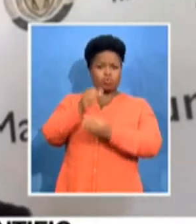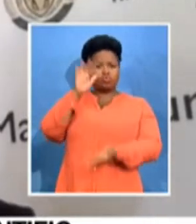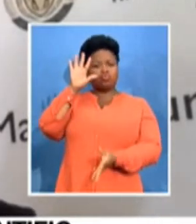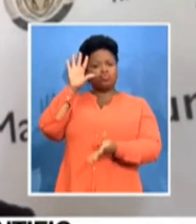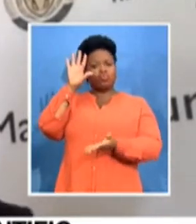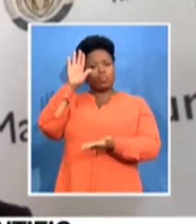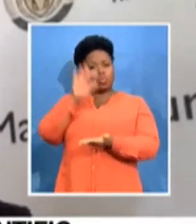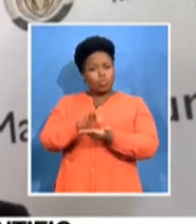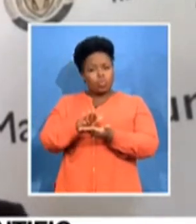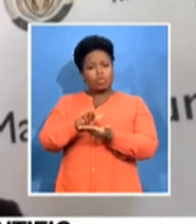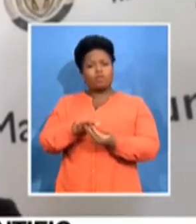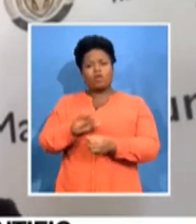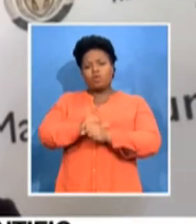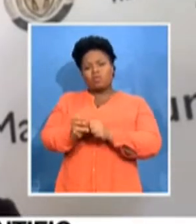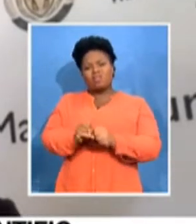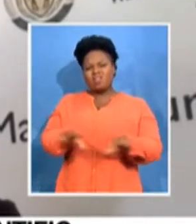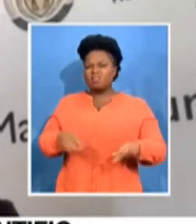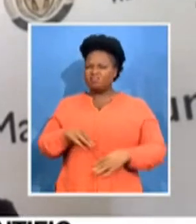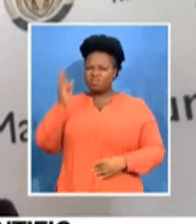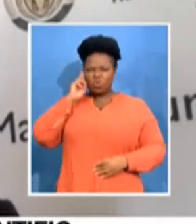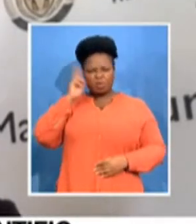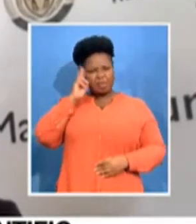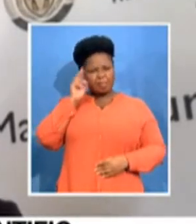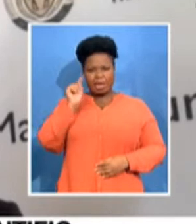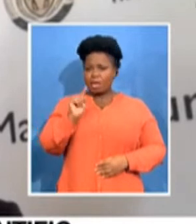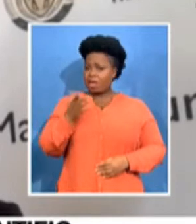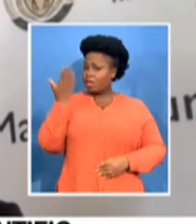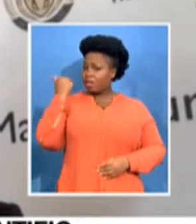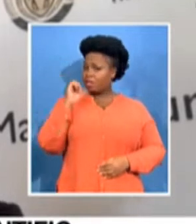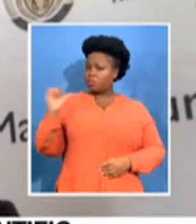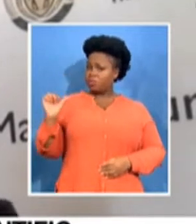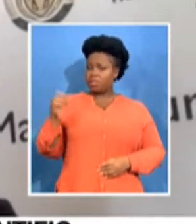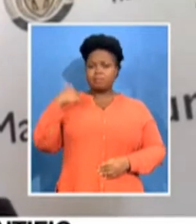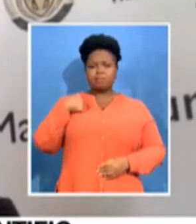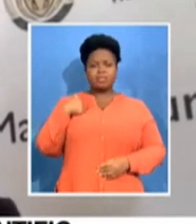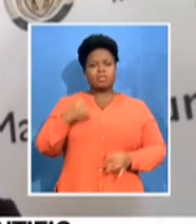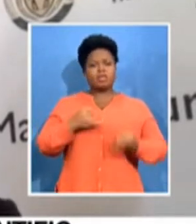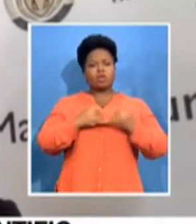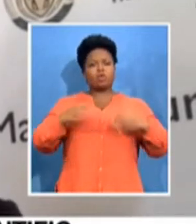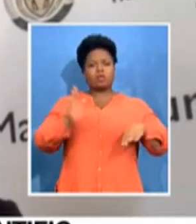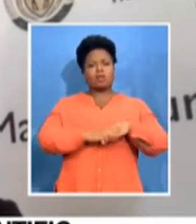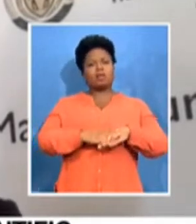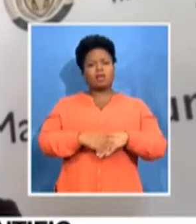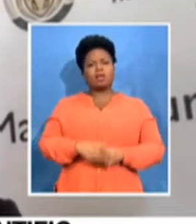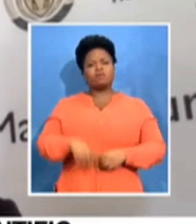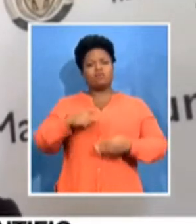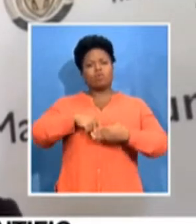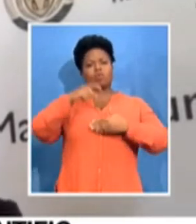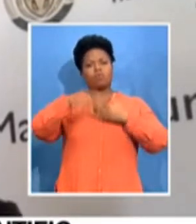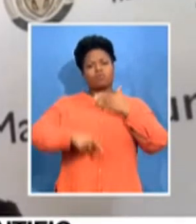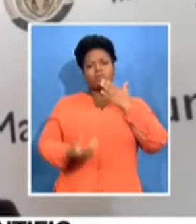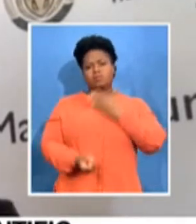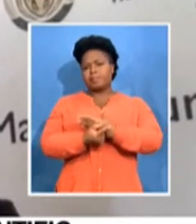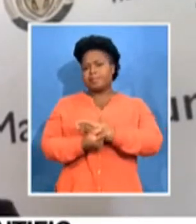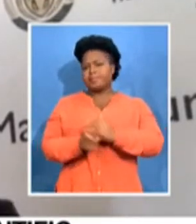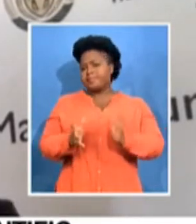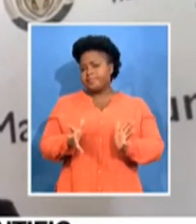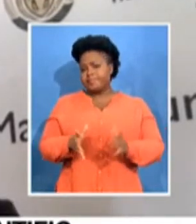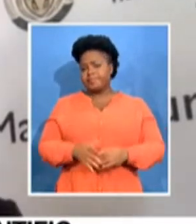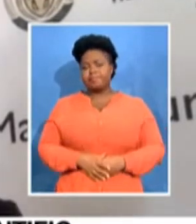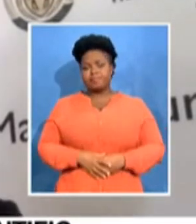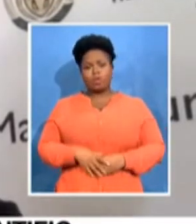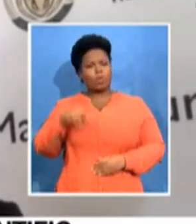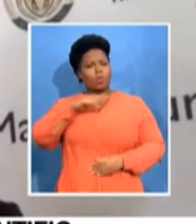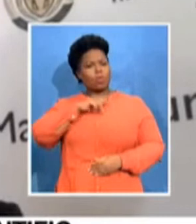week I hosted a virtual COVID-19 conference whose aim was to inform the